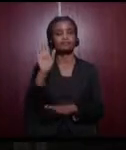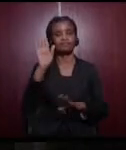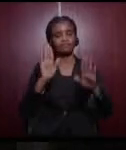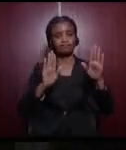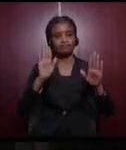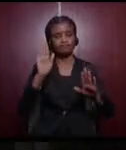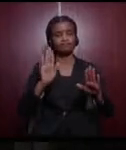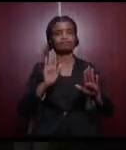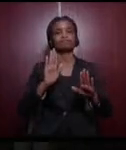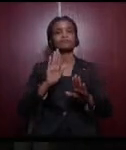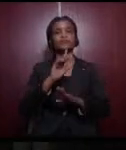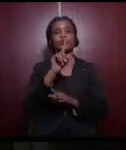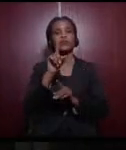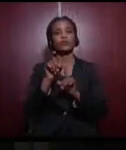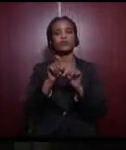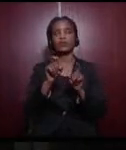bozang